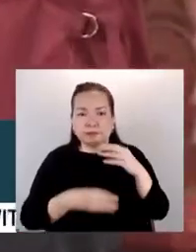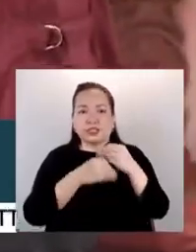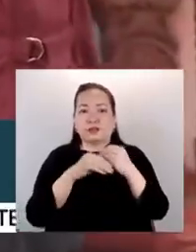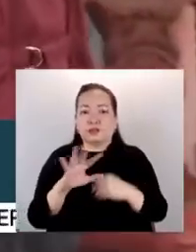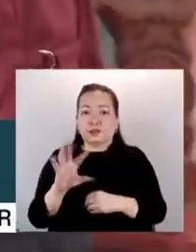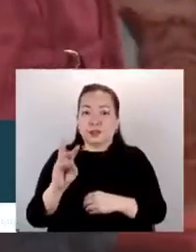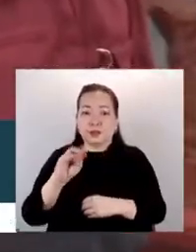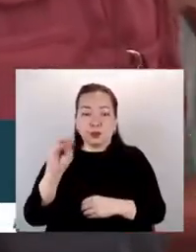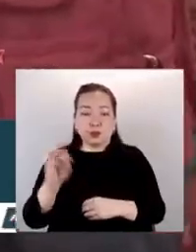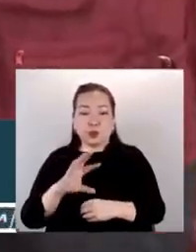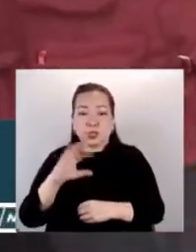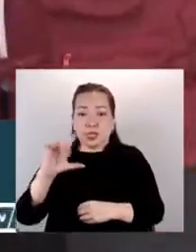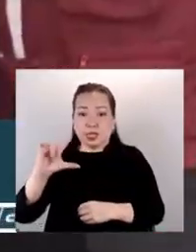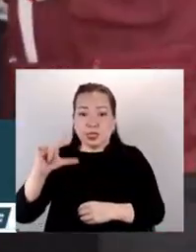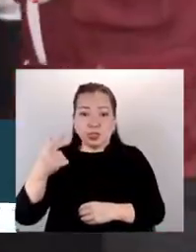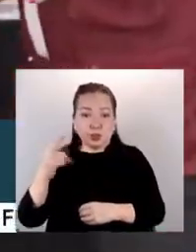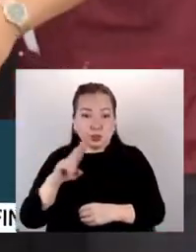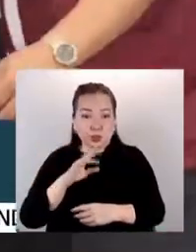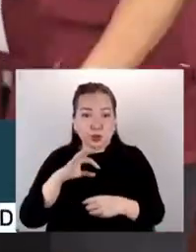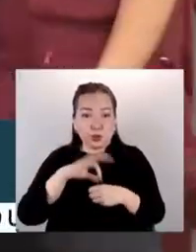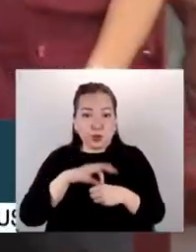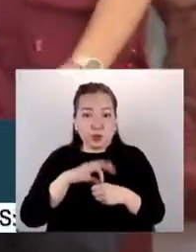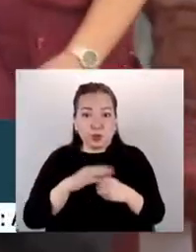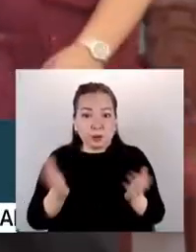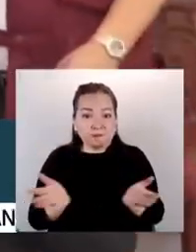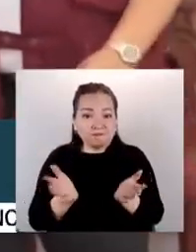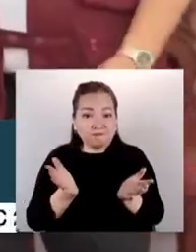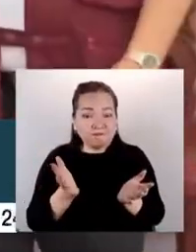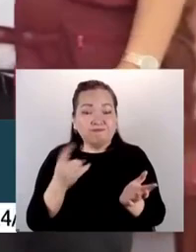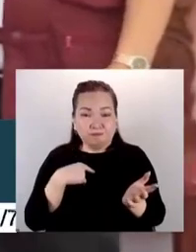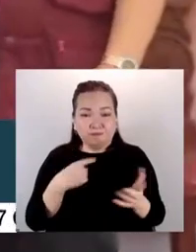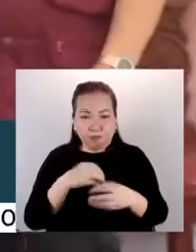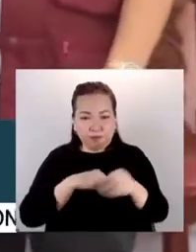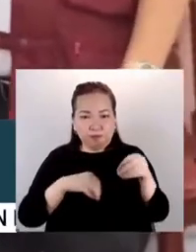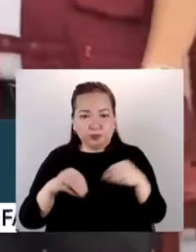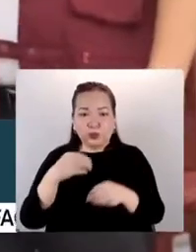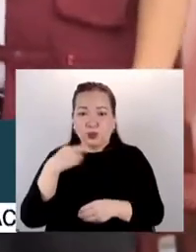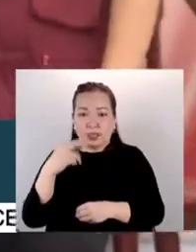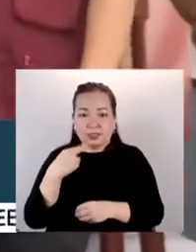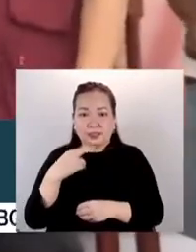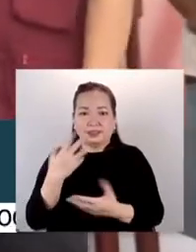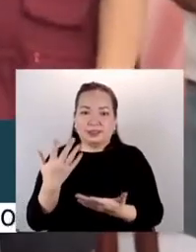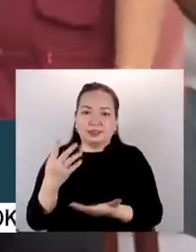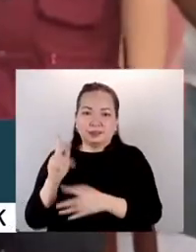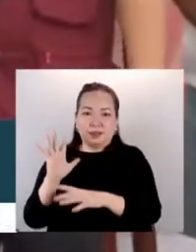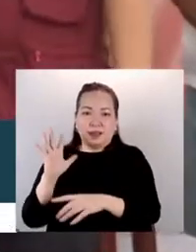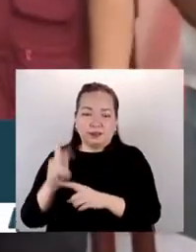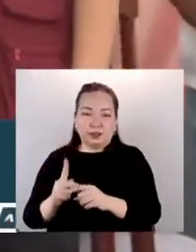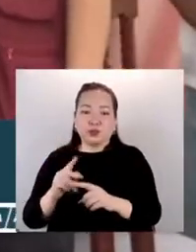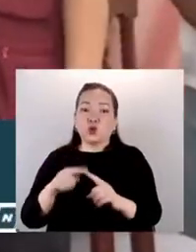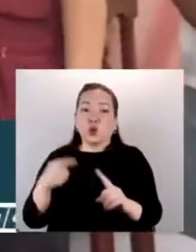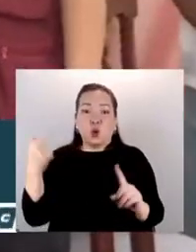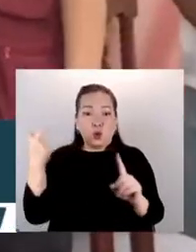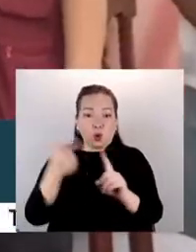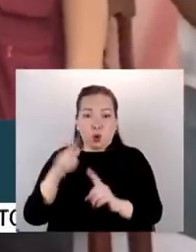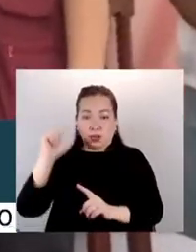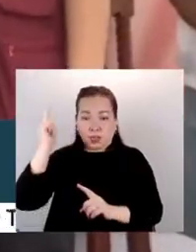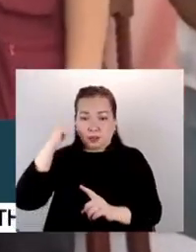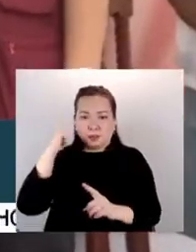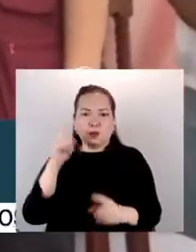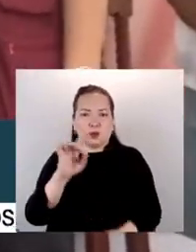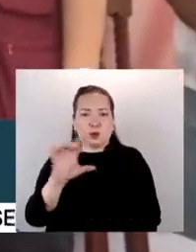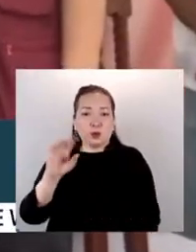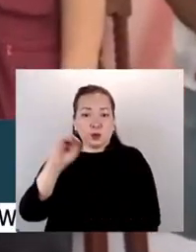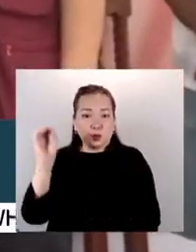unit has implemented the said incentive program. The local government is aiming for 100% booster vaccination rate